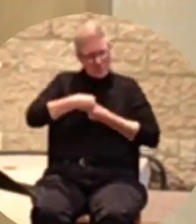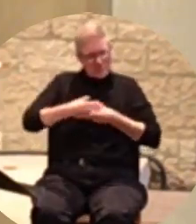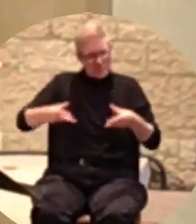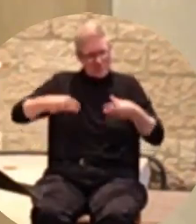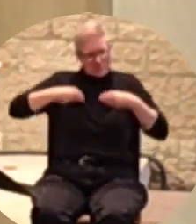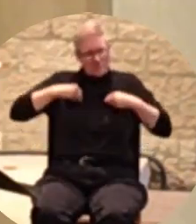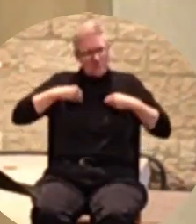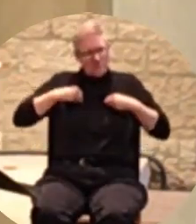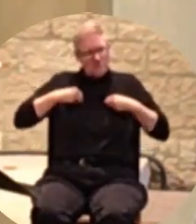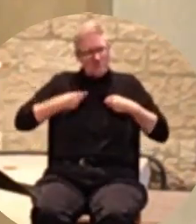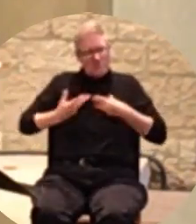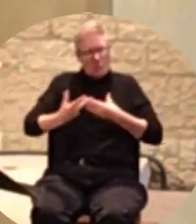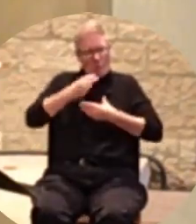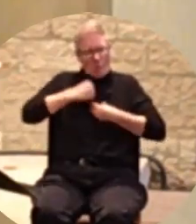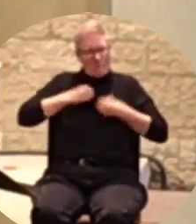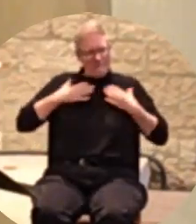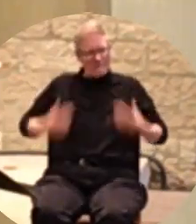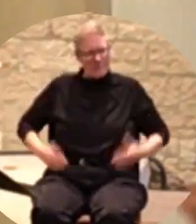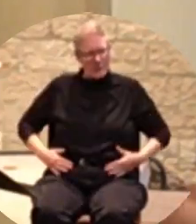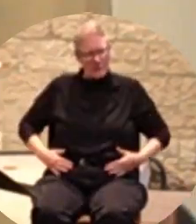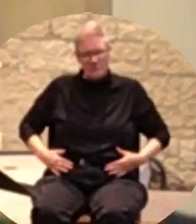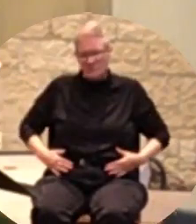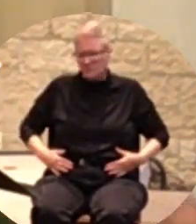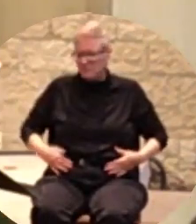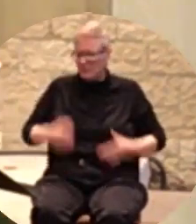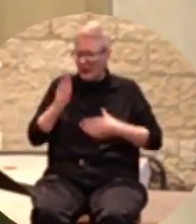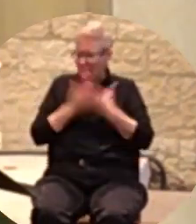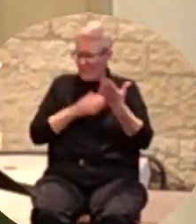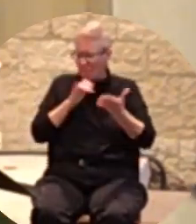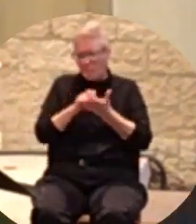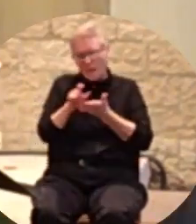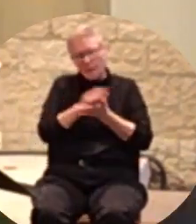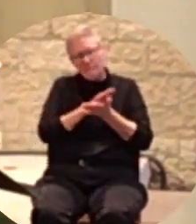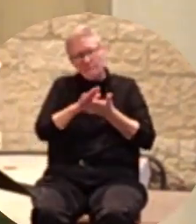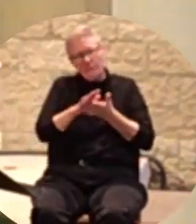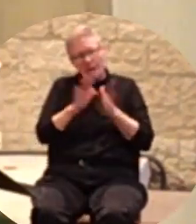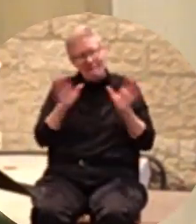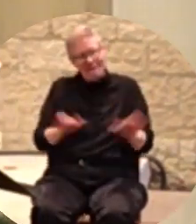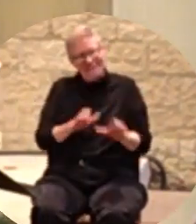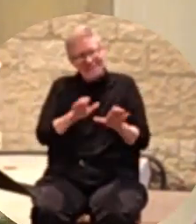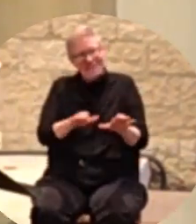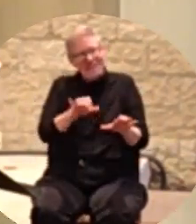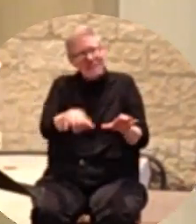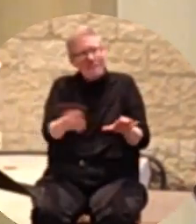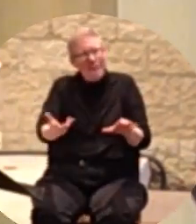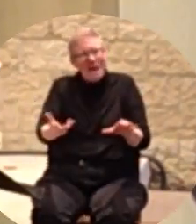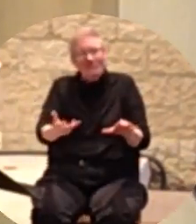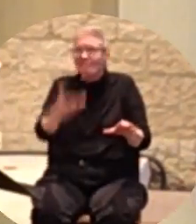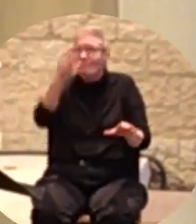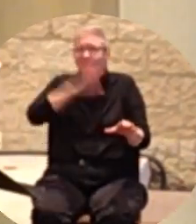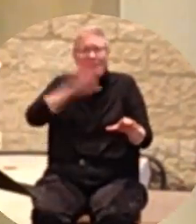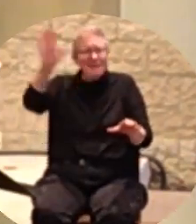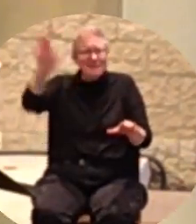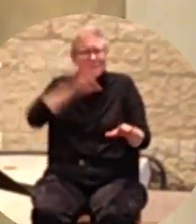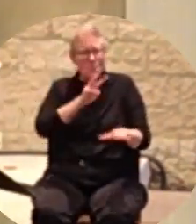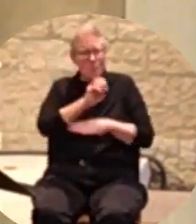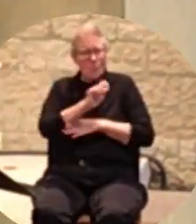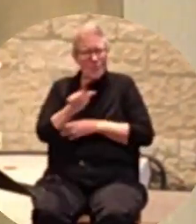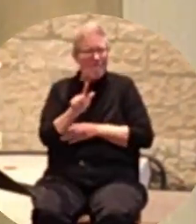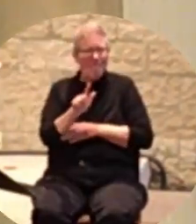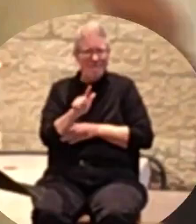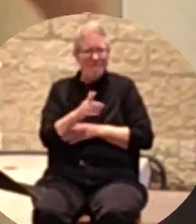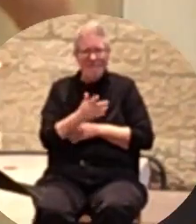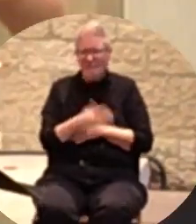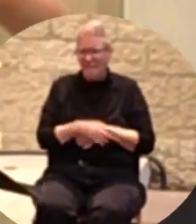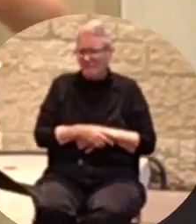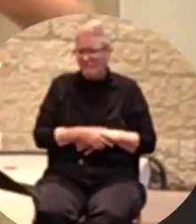our bodies. And he says part of that divine activity is the will of God. The will of God. And yet, my dear friends,